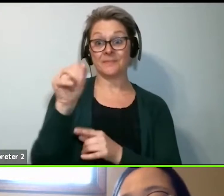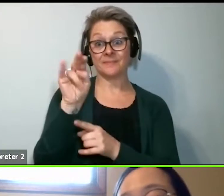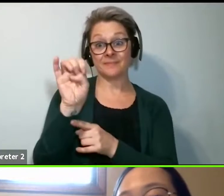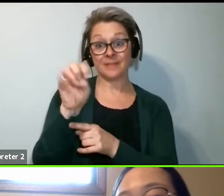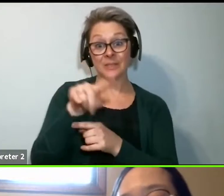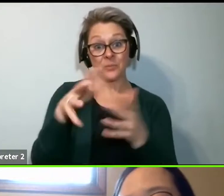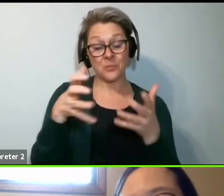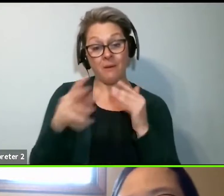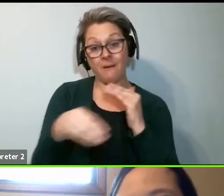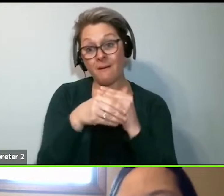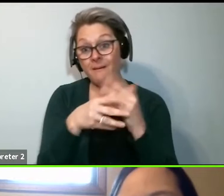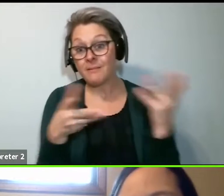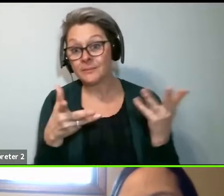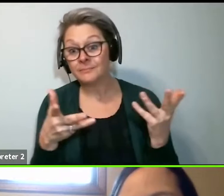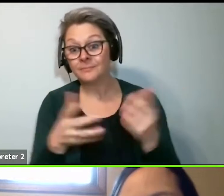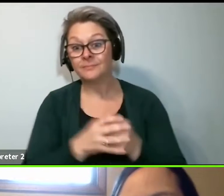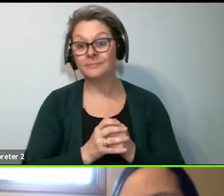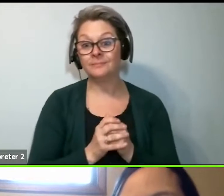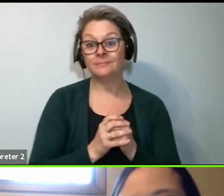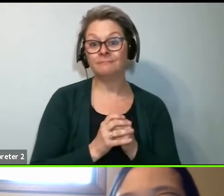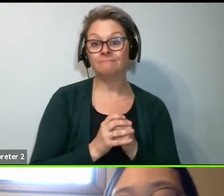to get into?